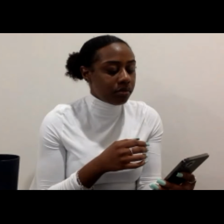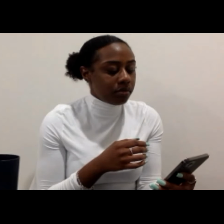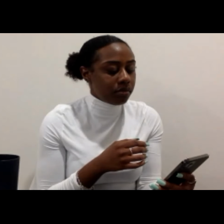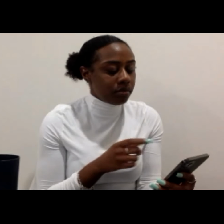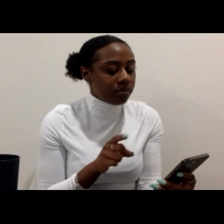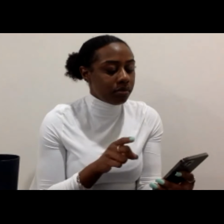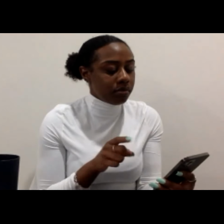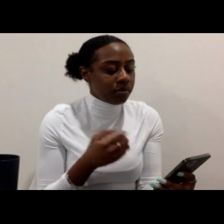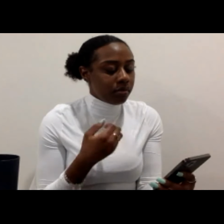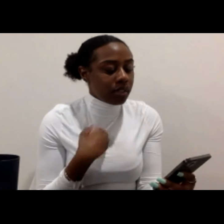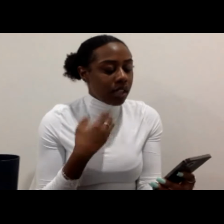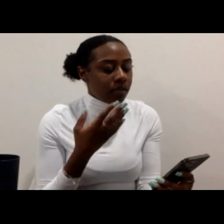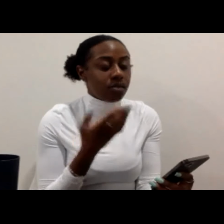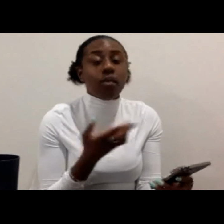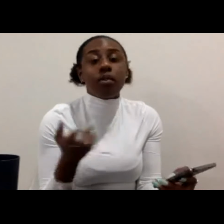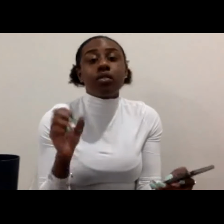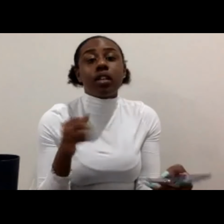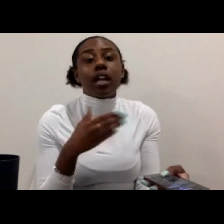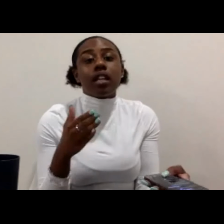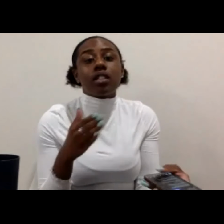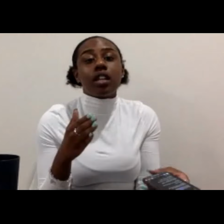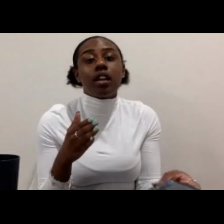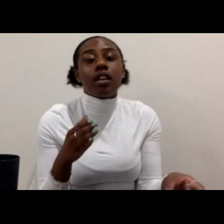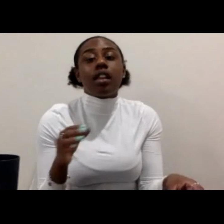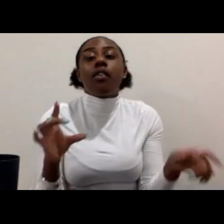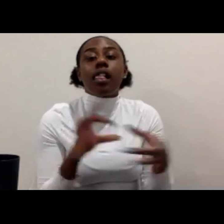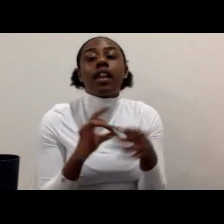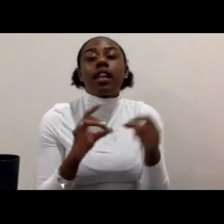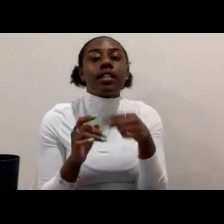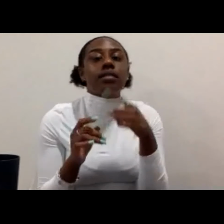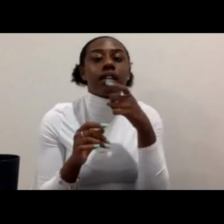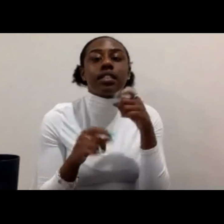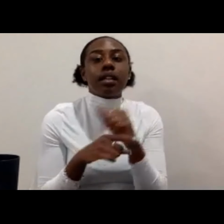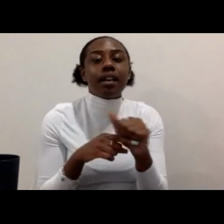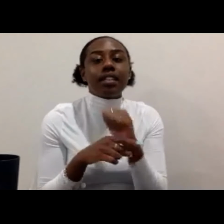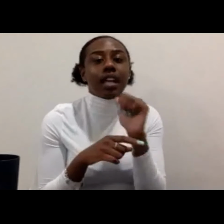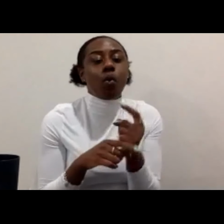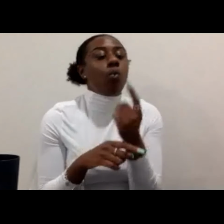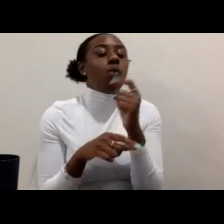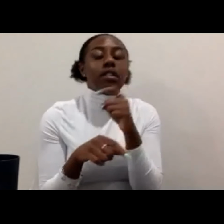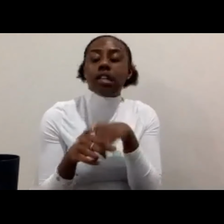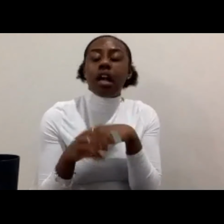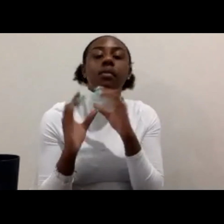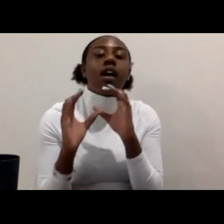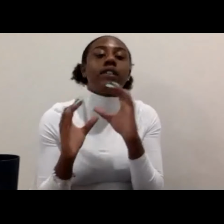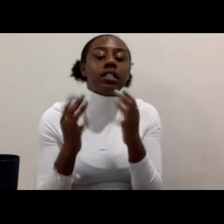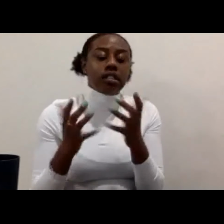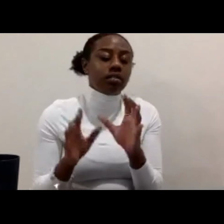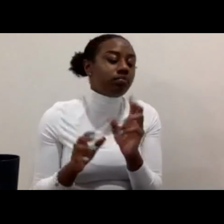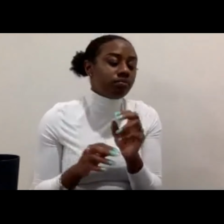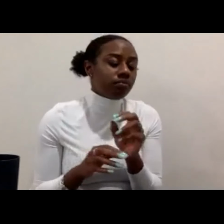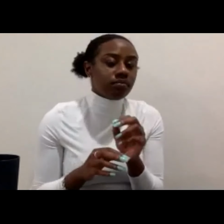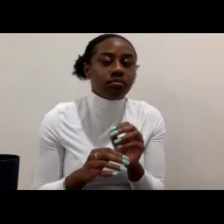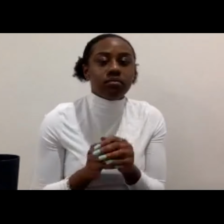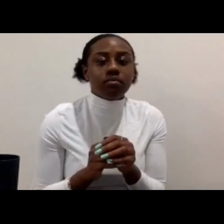to this, because that is, it's a practice, you know, it's not just a one-time conversation. Yeah. I would just